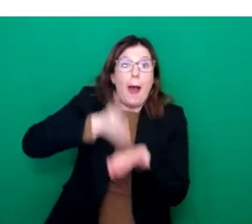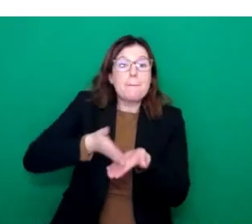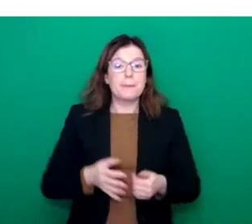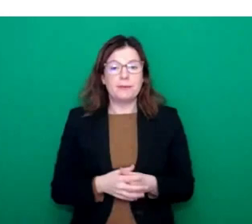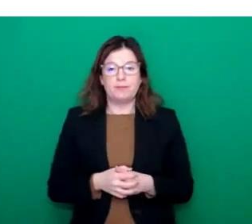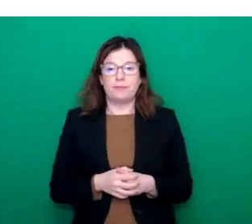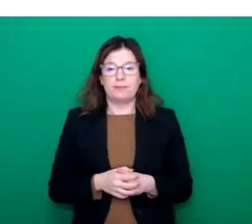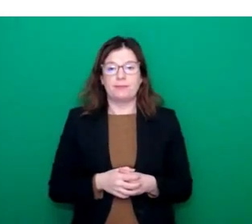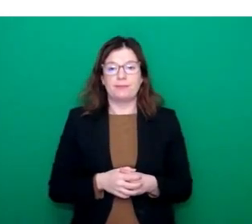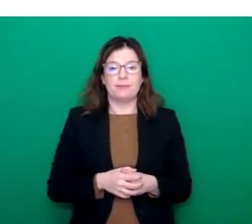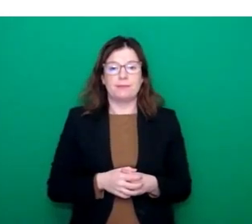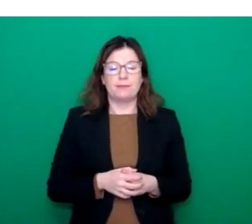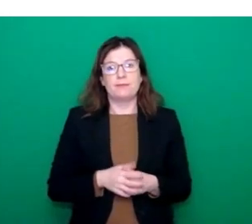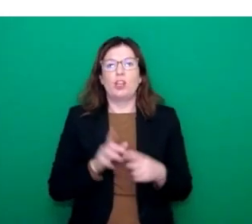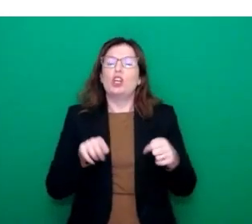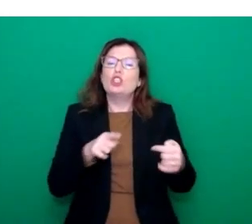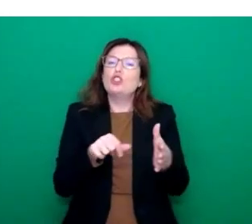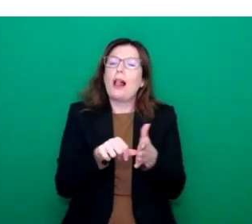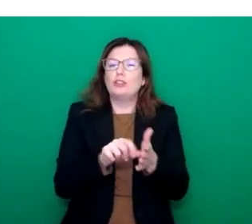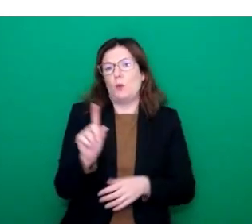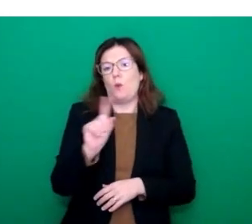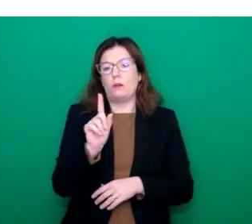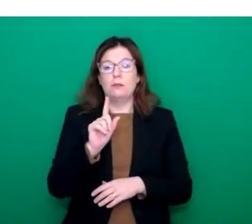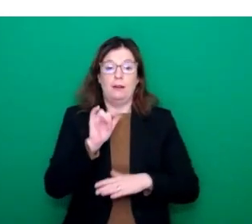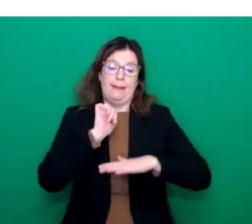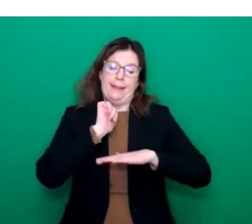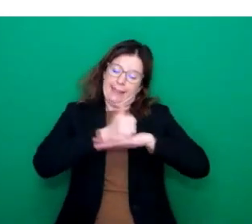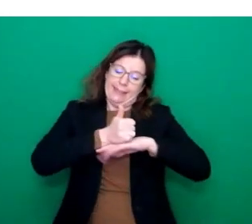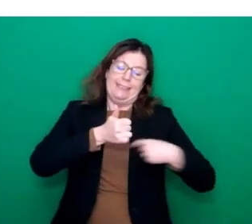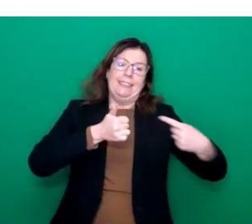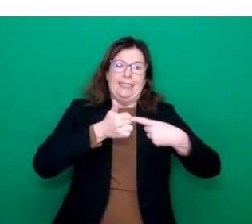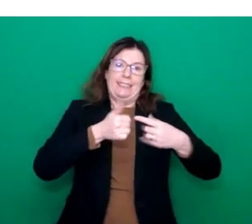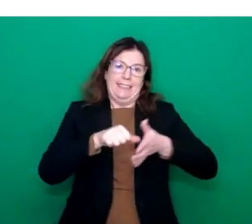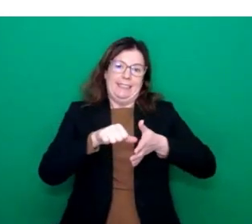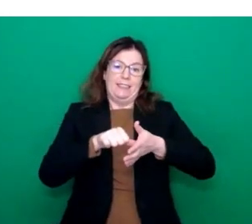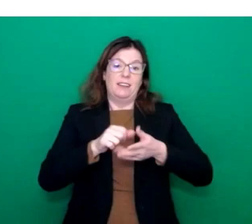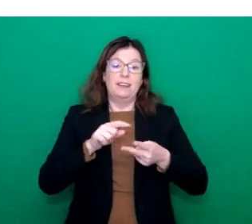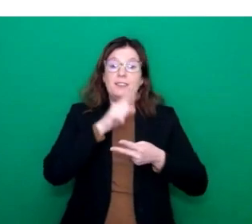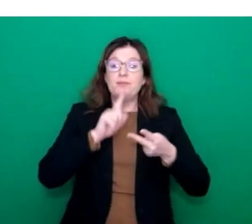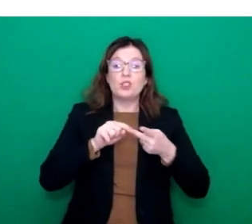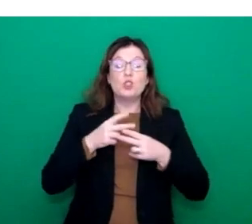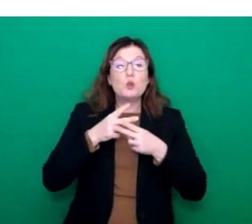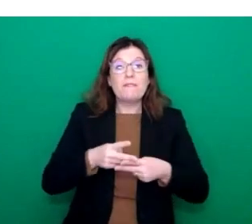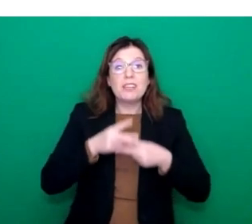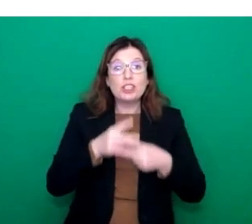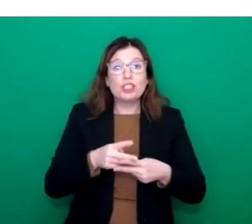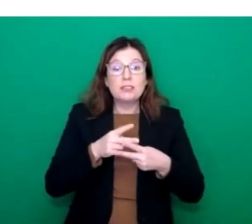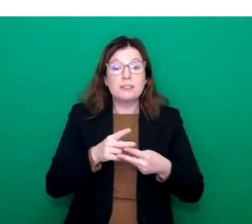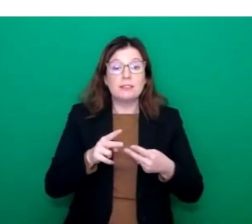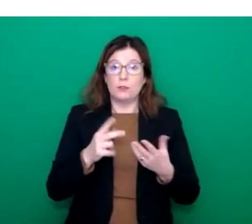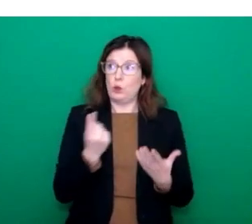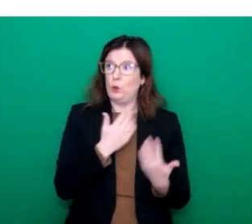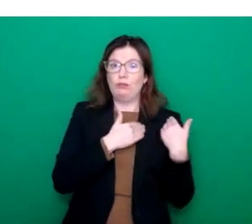Challenges. There are massive implementation challenges and issues. Supervision. Who provides the